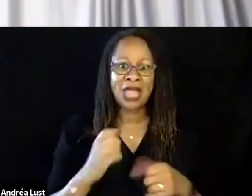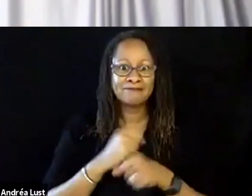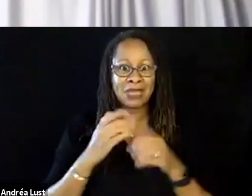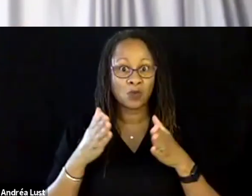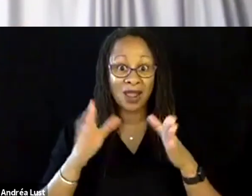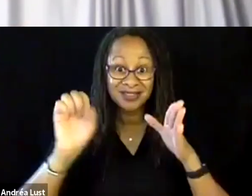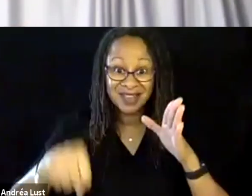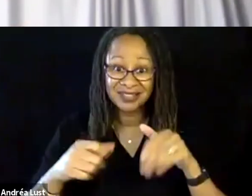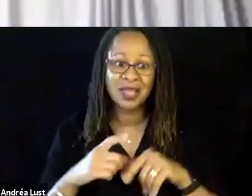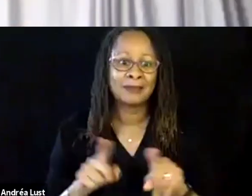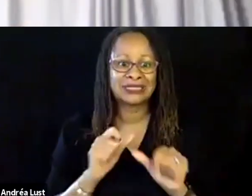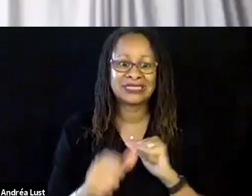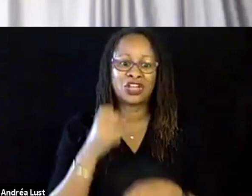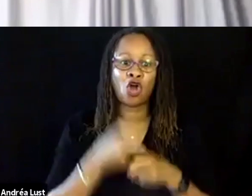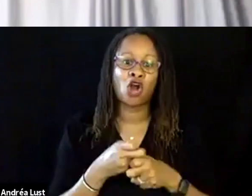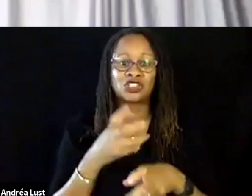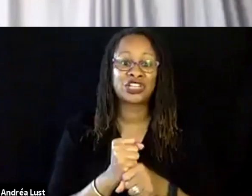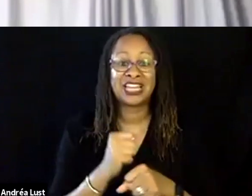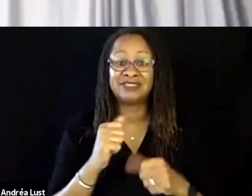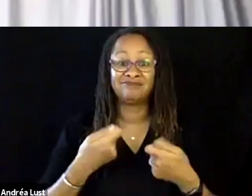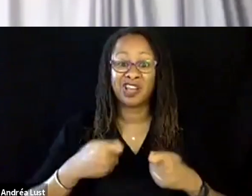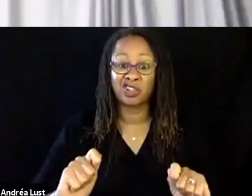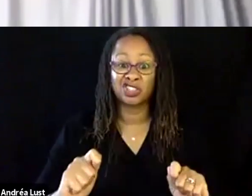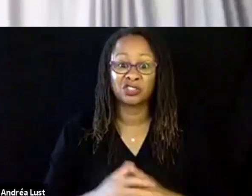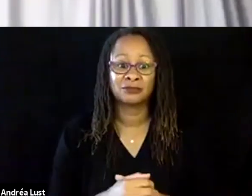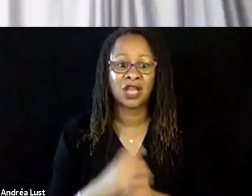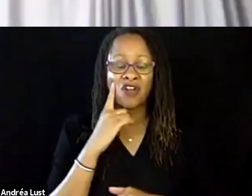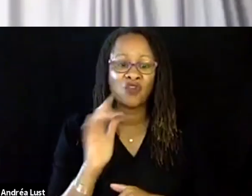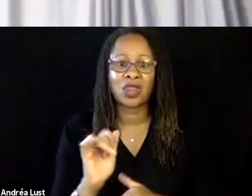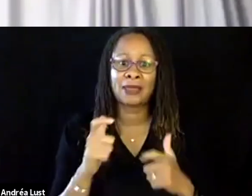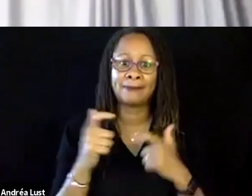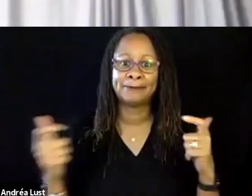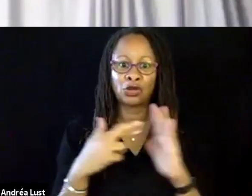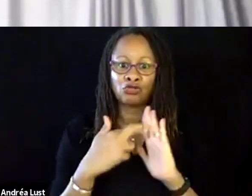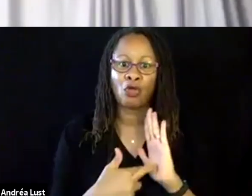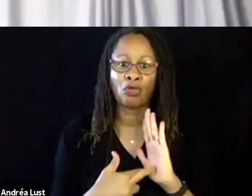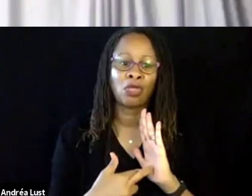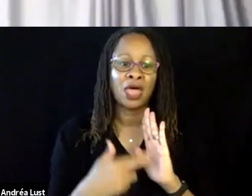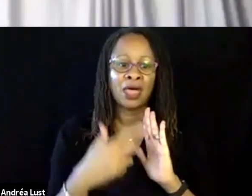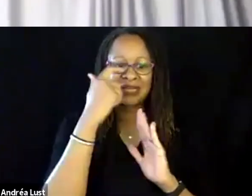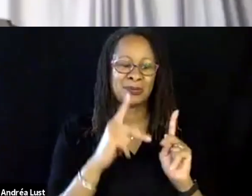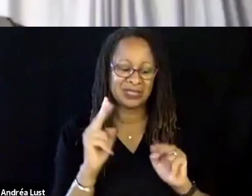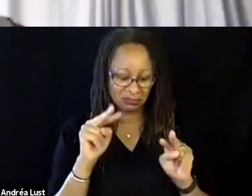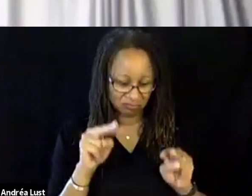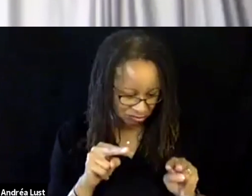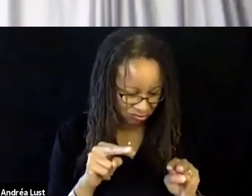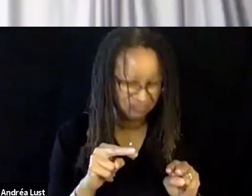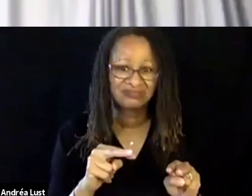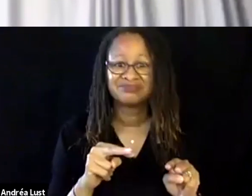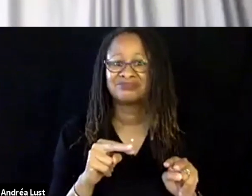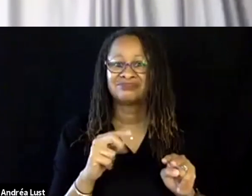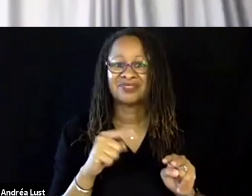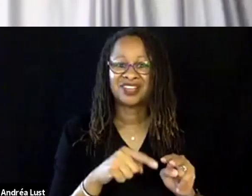like, it's still hard to even get an audition for like bigger roles, because then people say, well, you know, they're